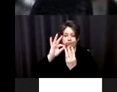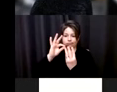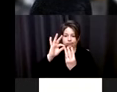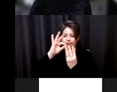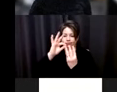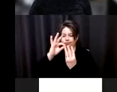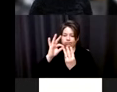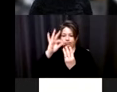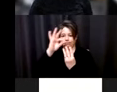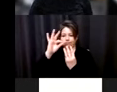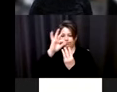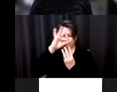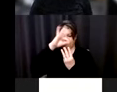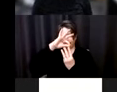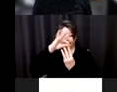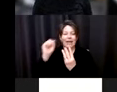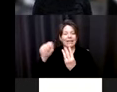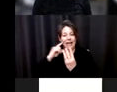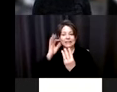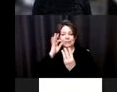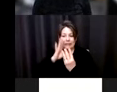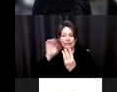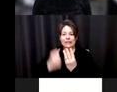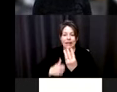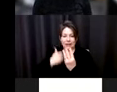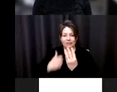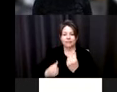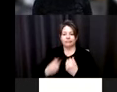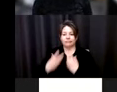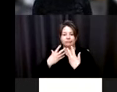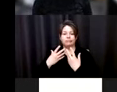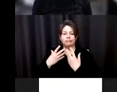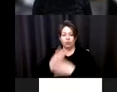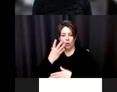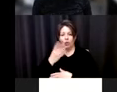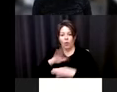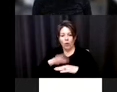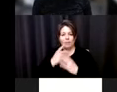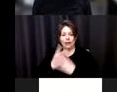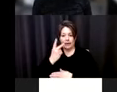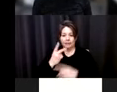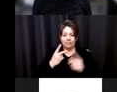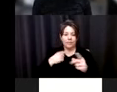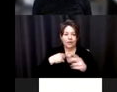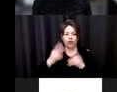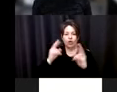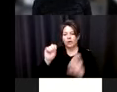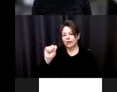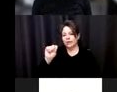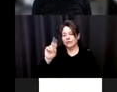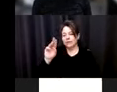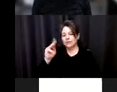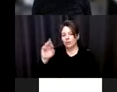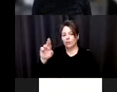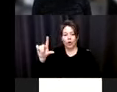yes, the bees do thrive on a plant like this. And this is summer lupin, which I know